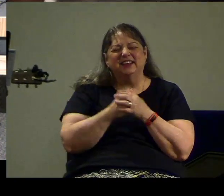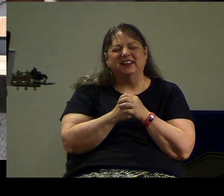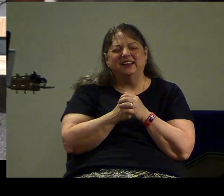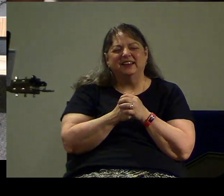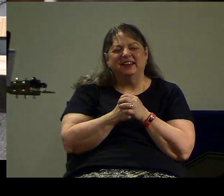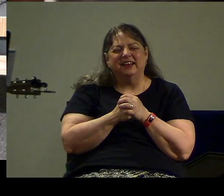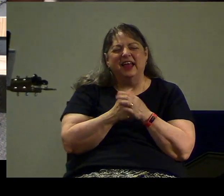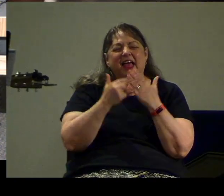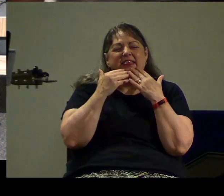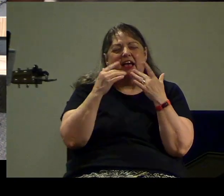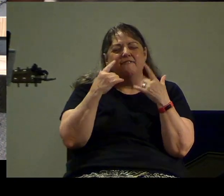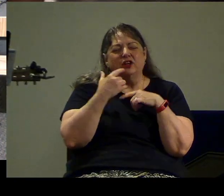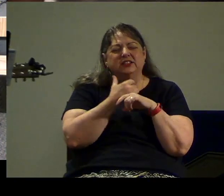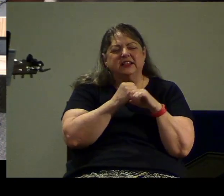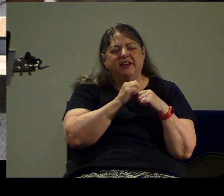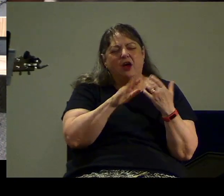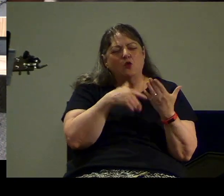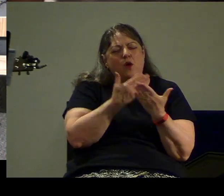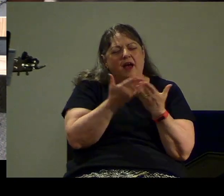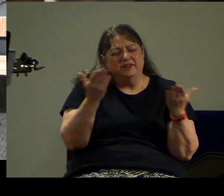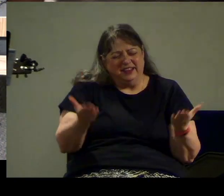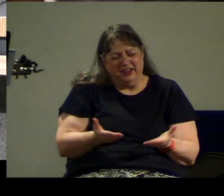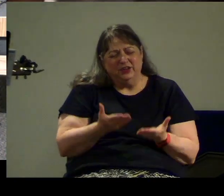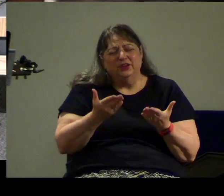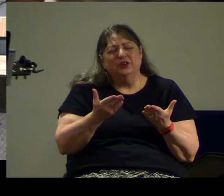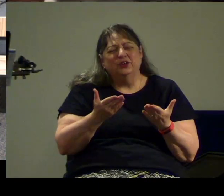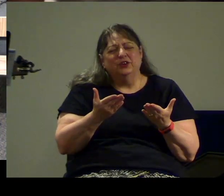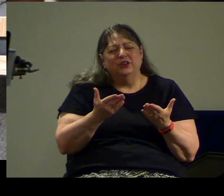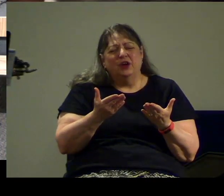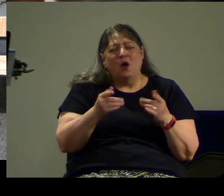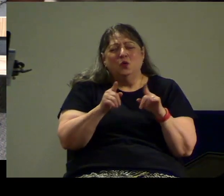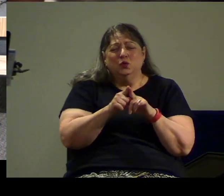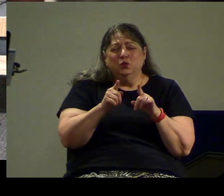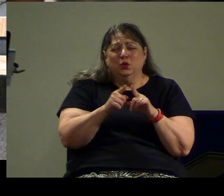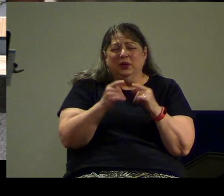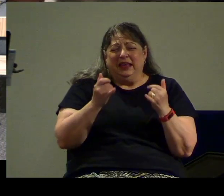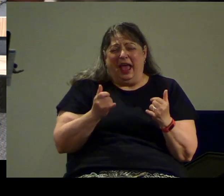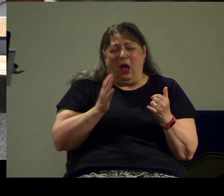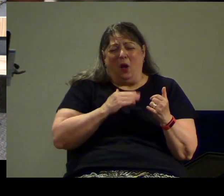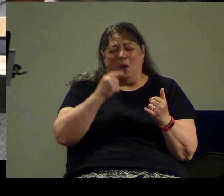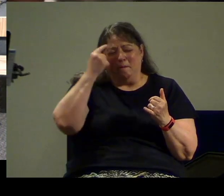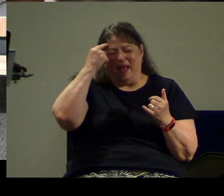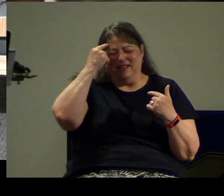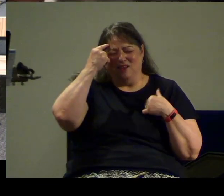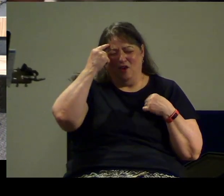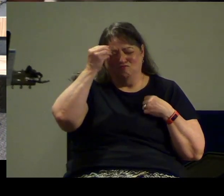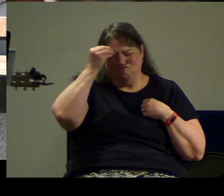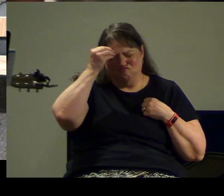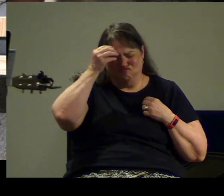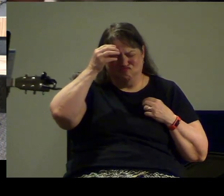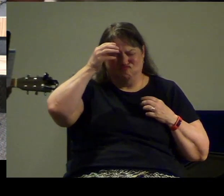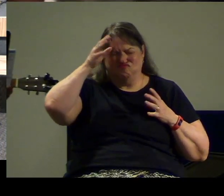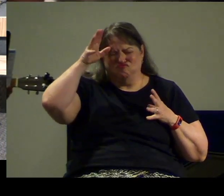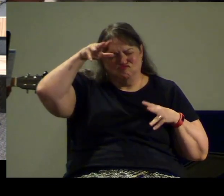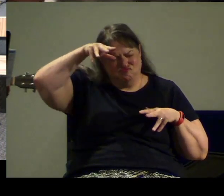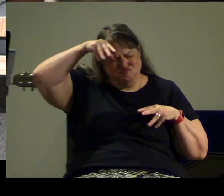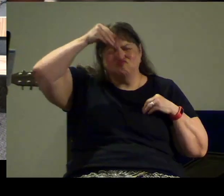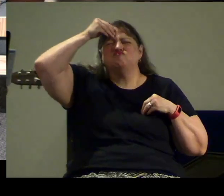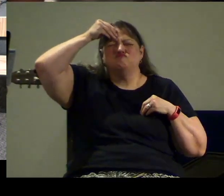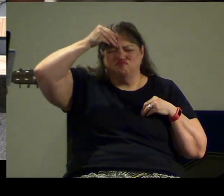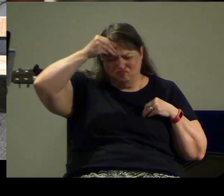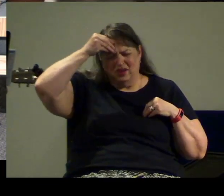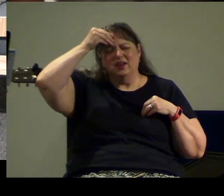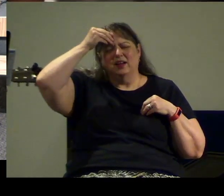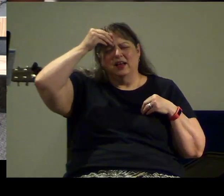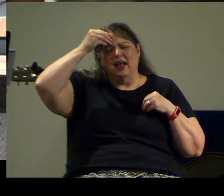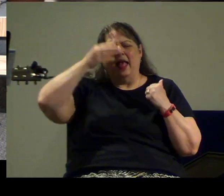as we travel here. And Lord, we just ask you to open our hearts and minds to what you've laid on Pastor Al's tongue today.